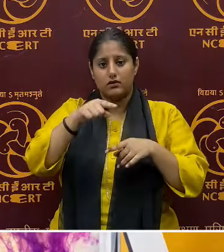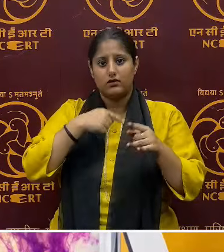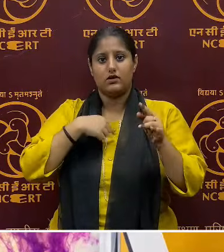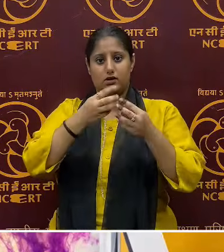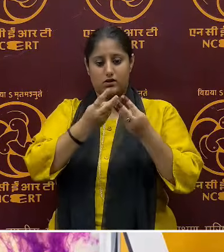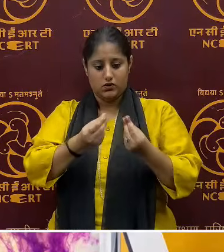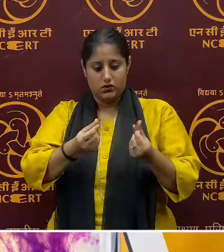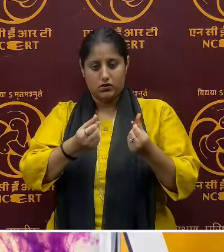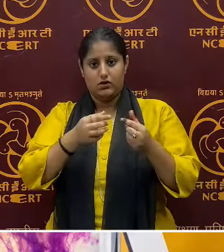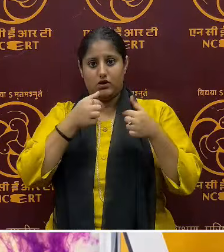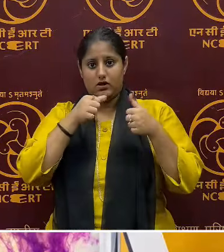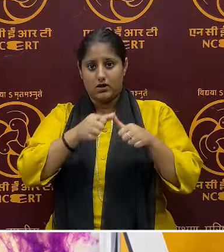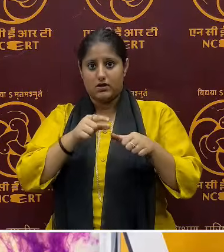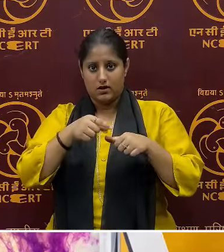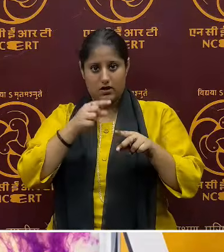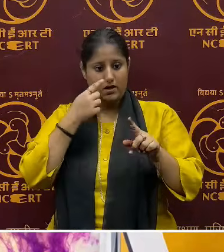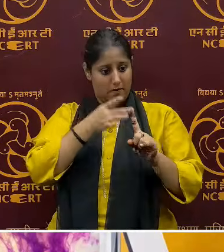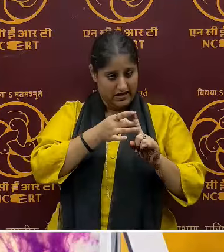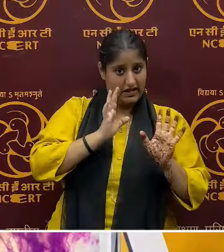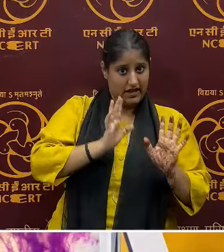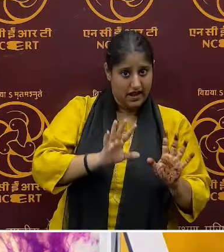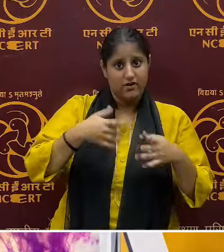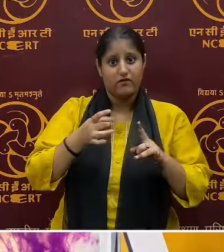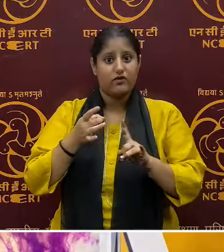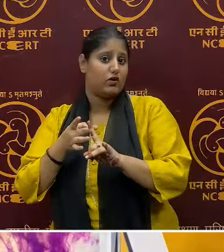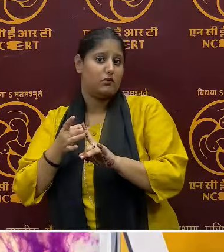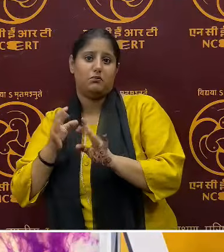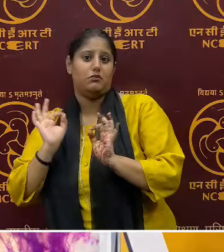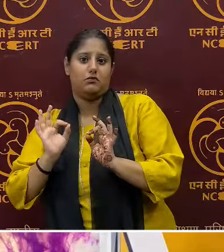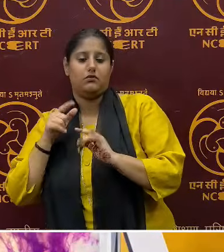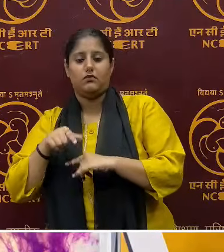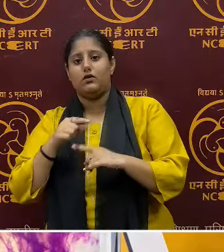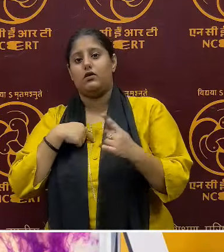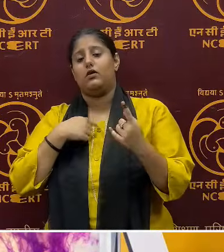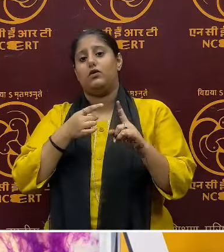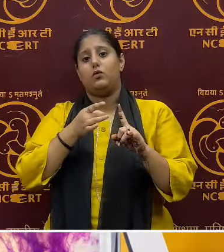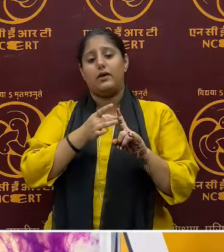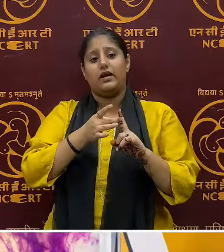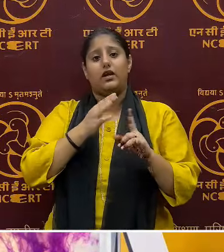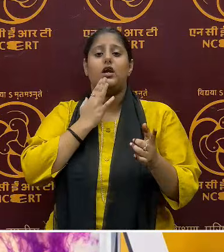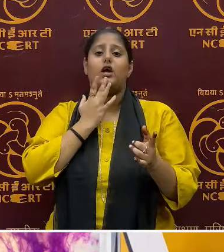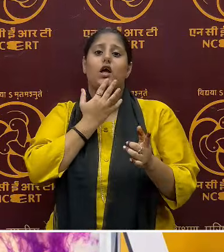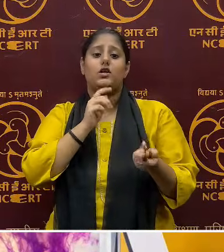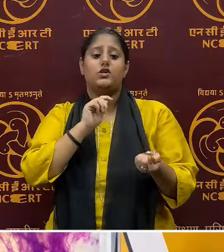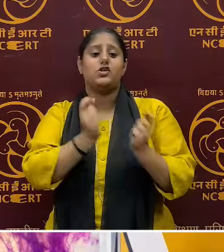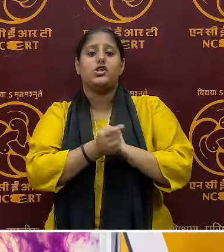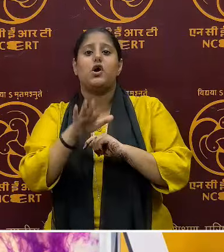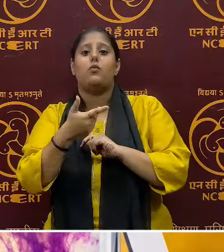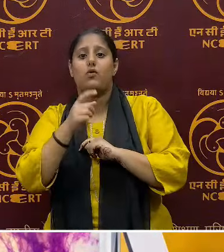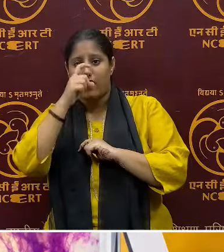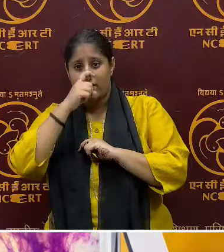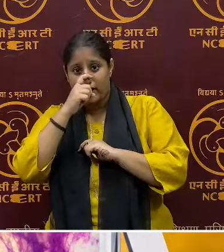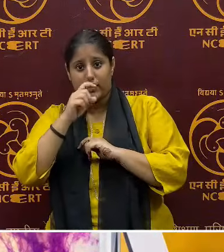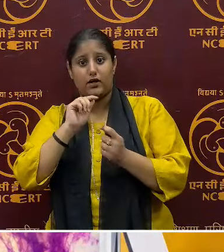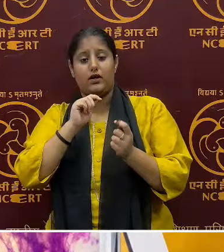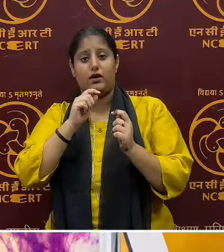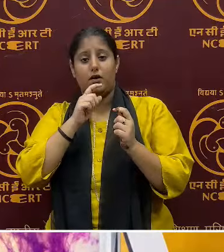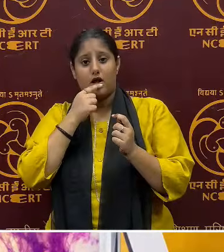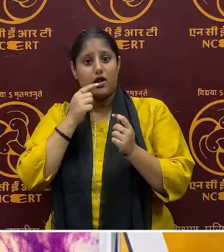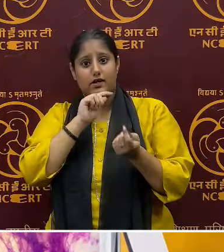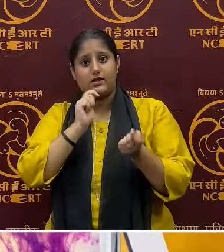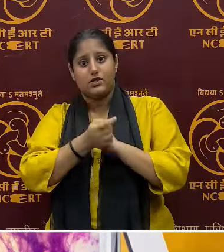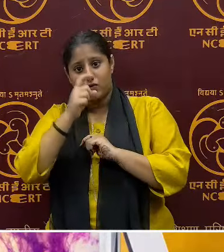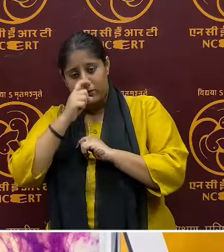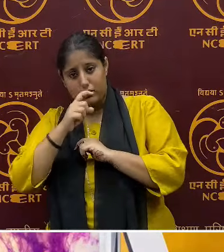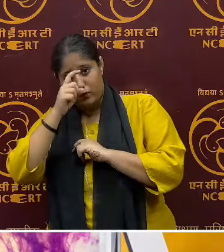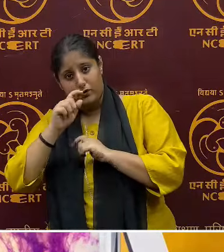in non-metallic oxide or in metallic oxide solutions, that how the color changes from red to blue or blue to red. And also we